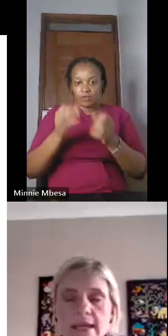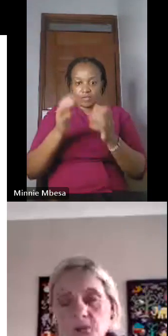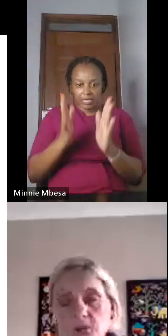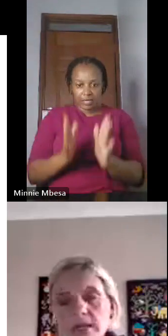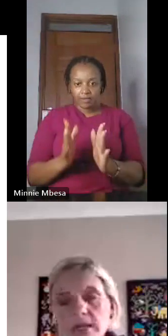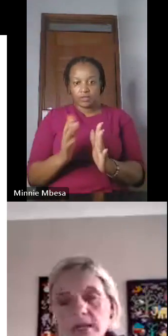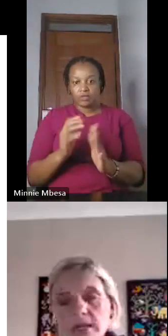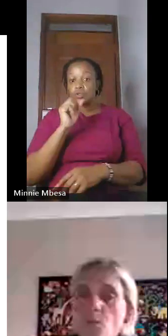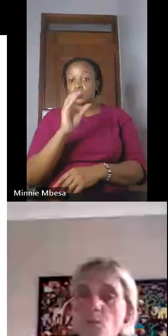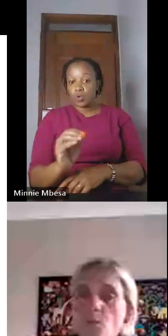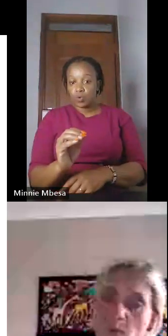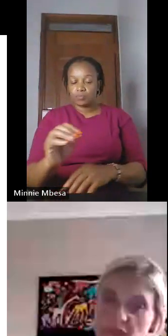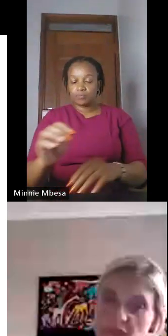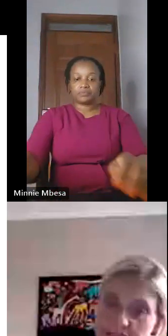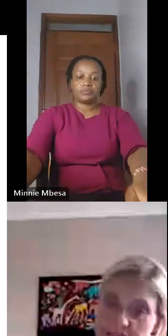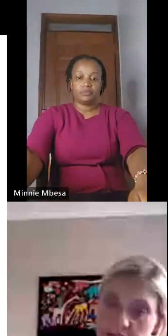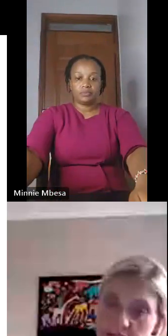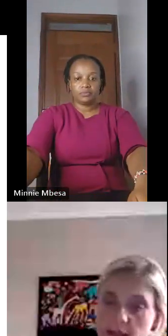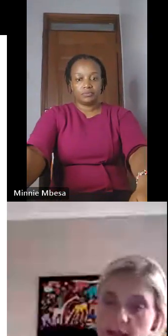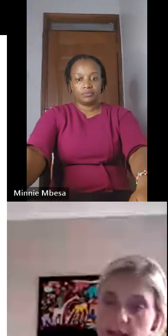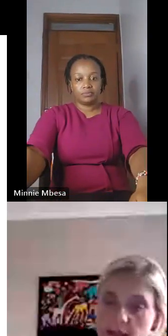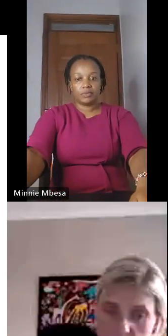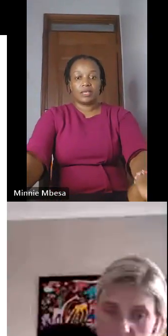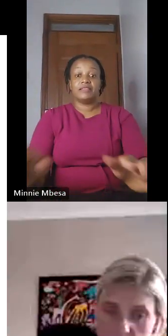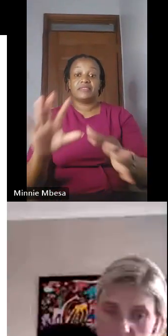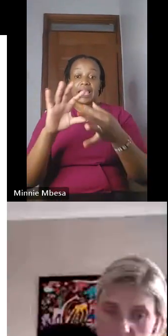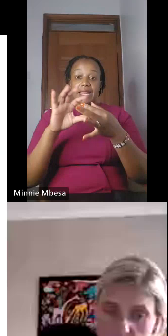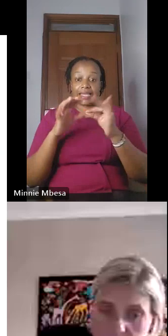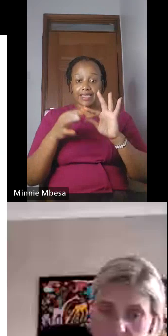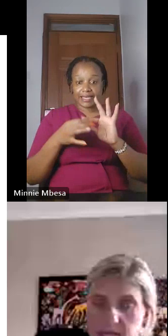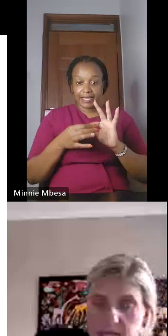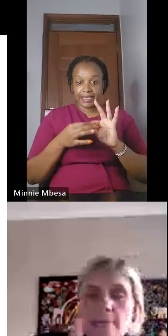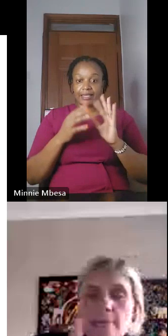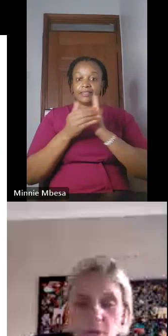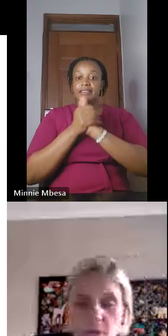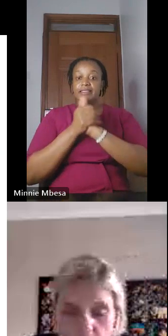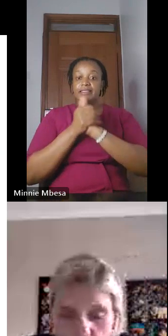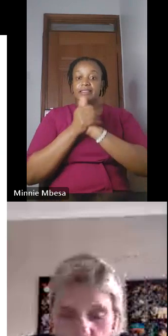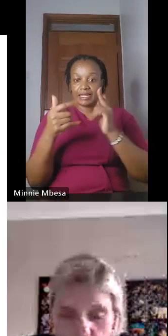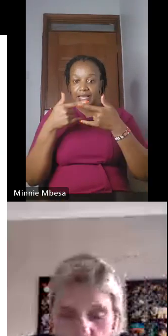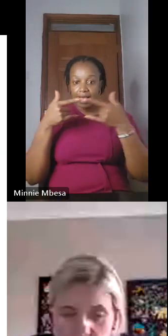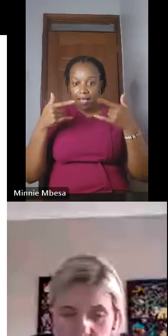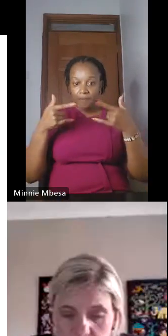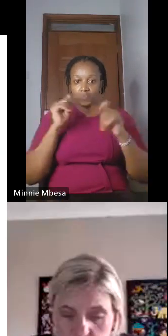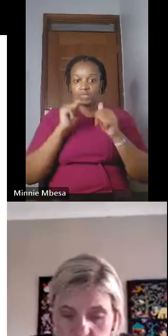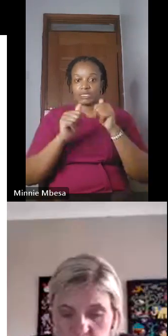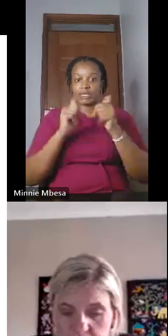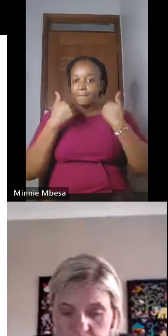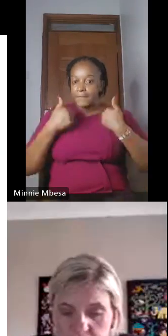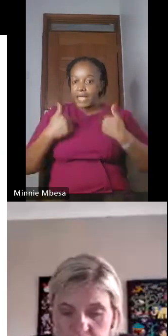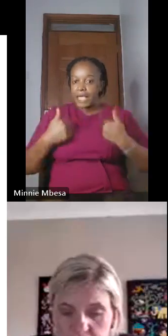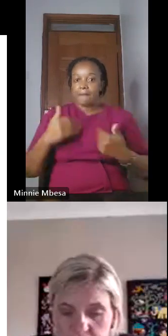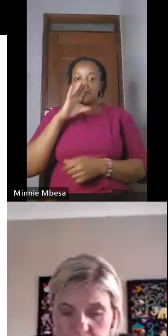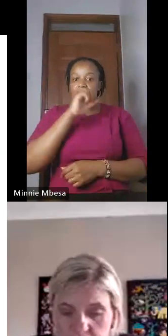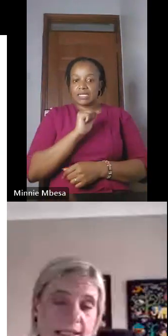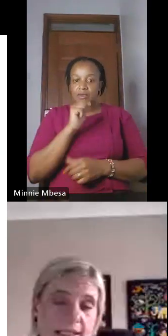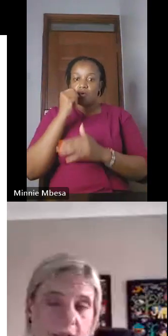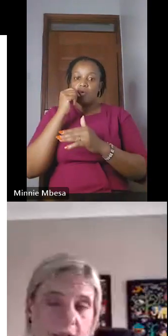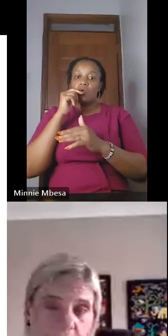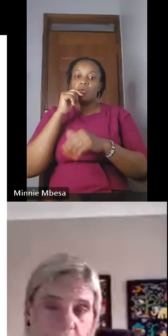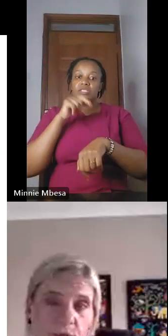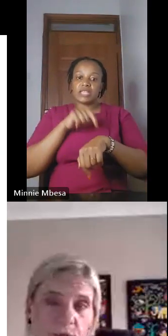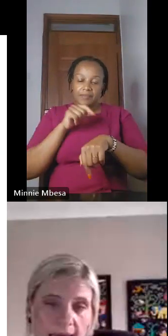link between the skills gap that I'm currently missing, what I want to study in Australia, and